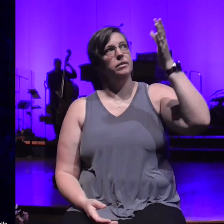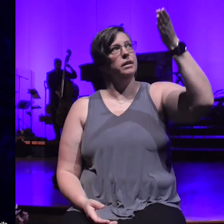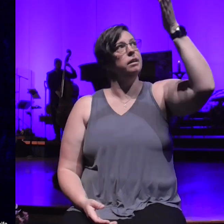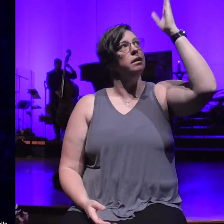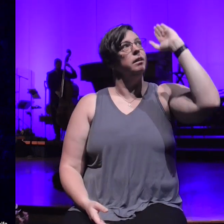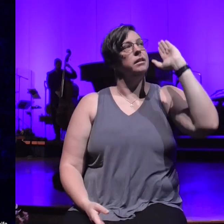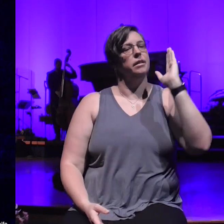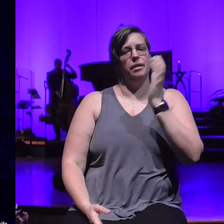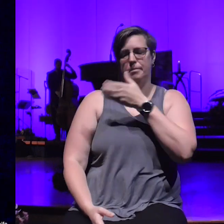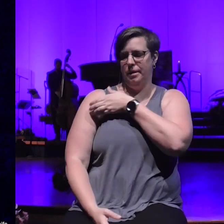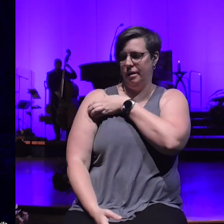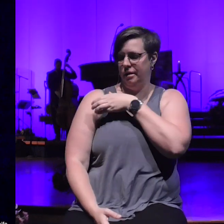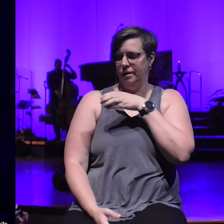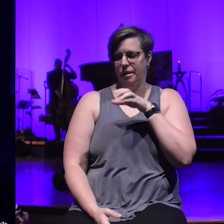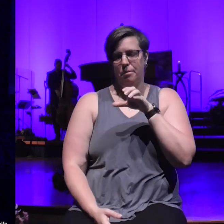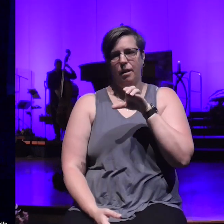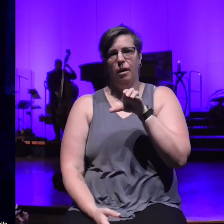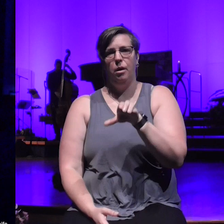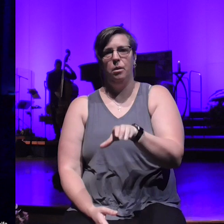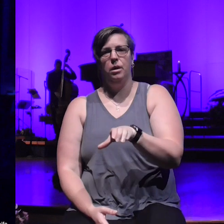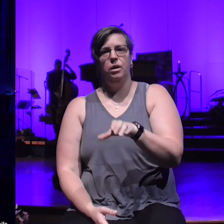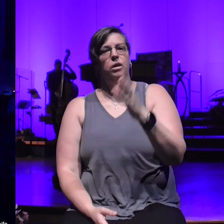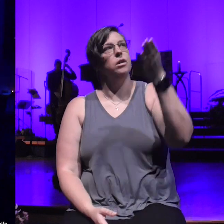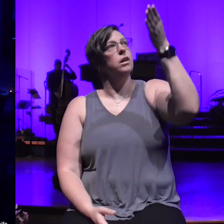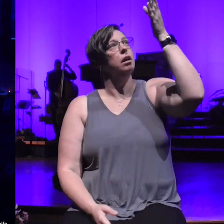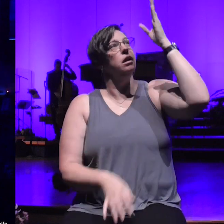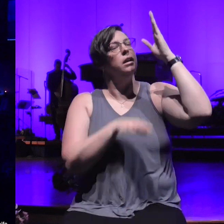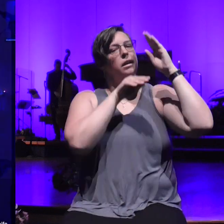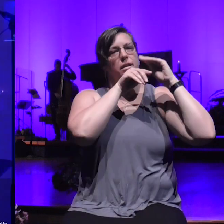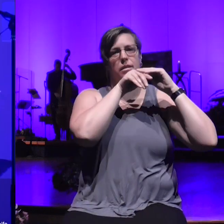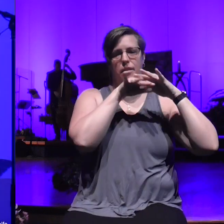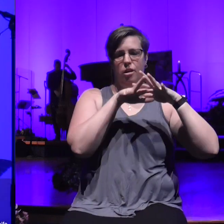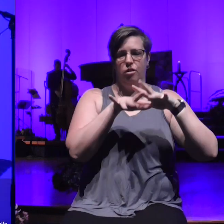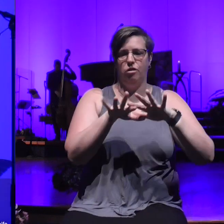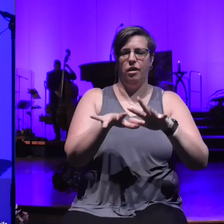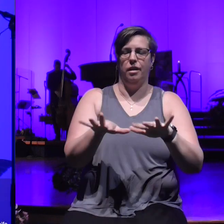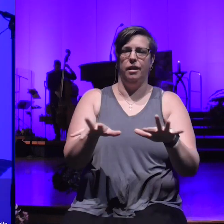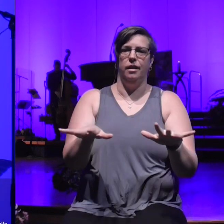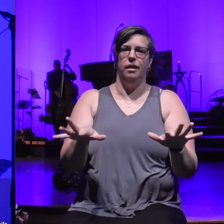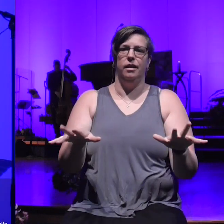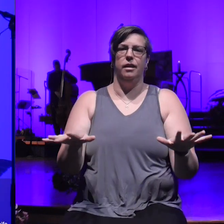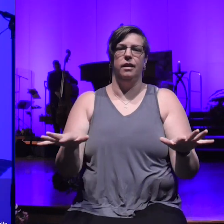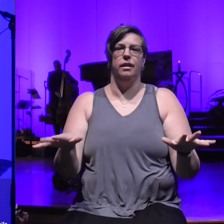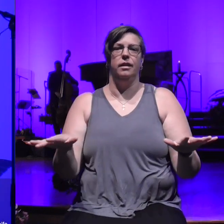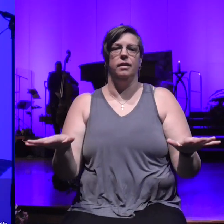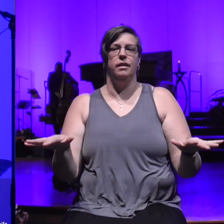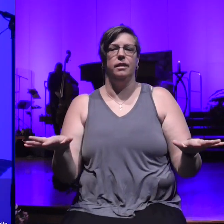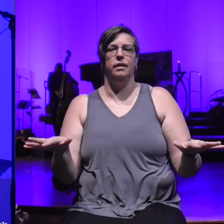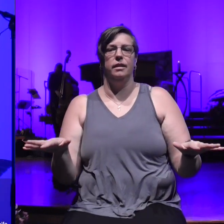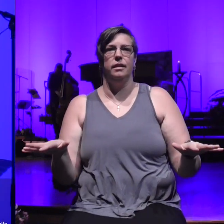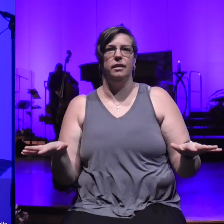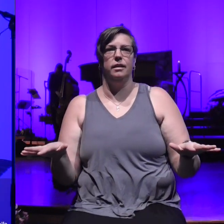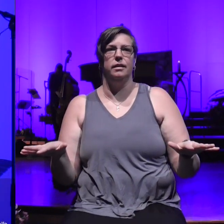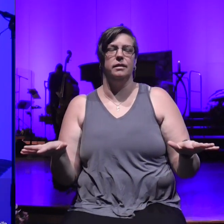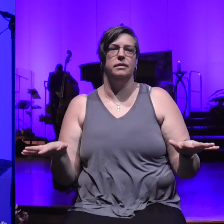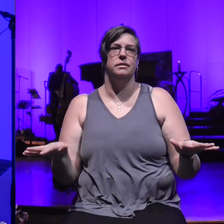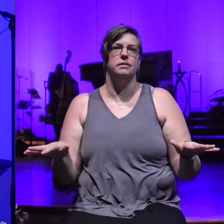can feel the mighty power and the grace.